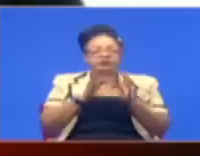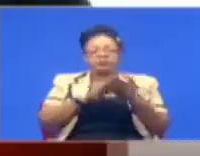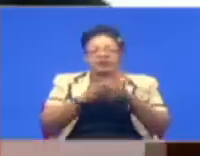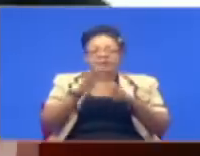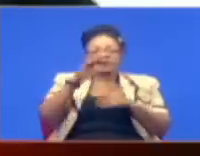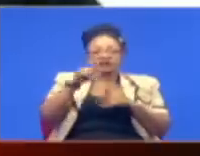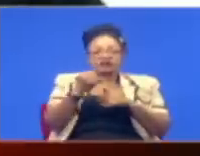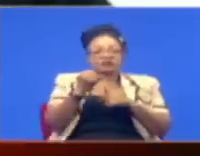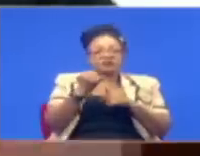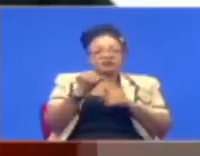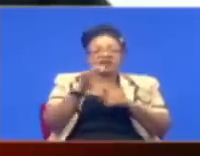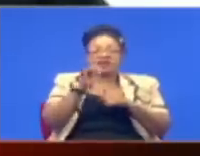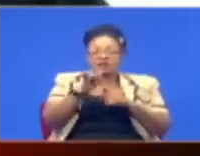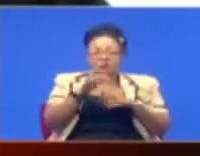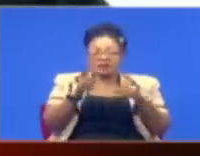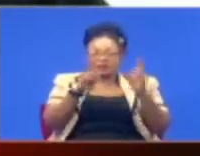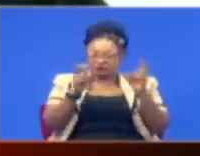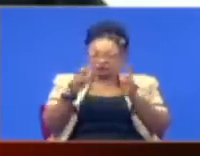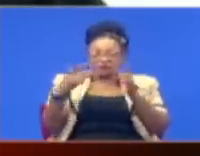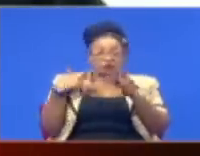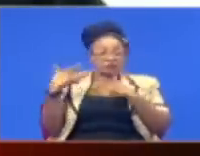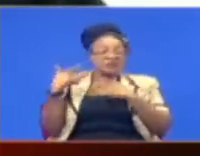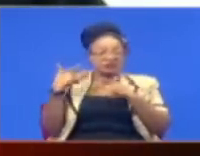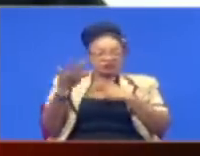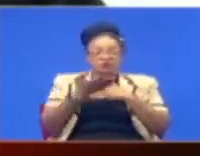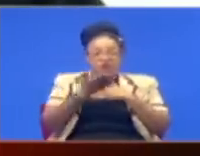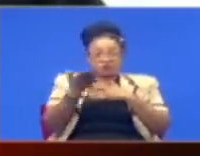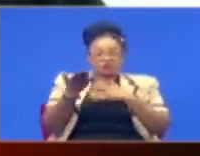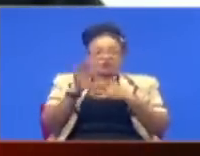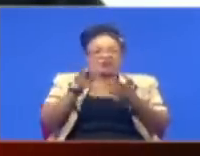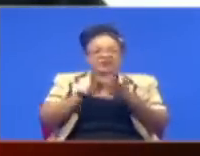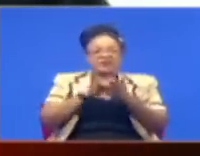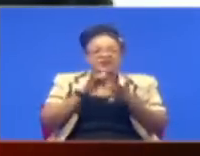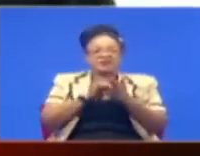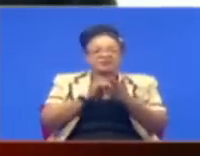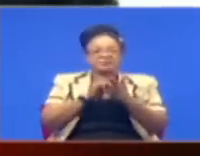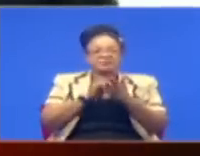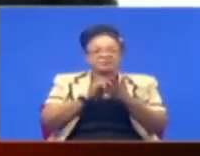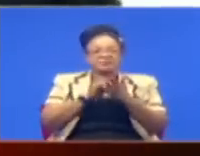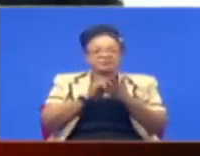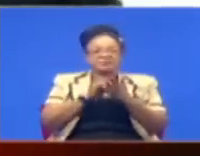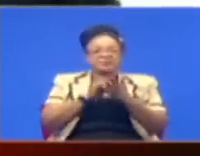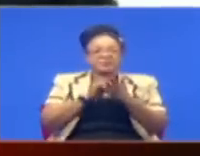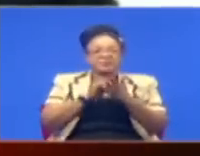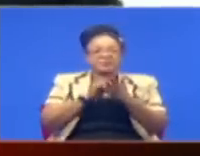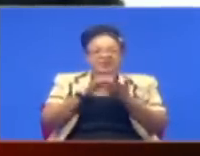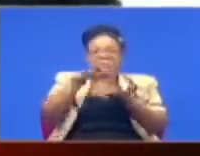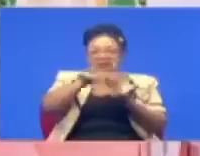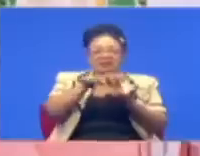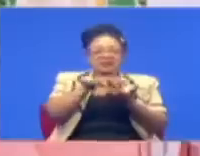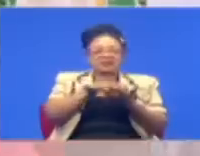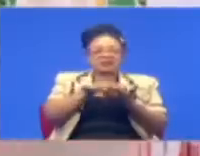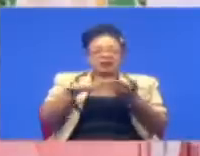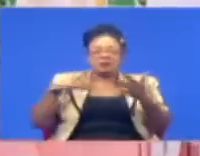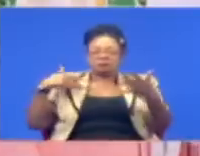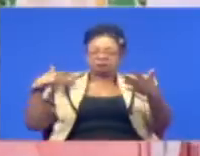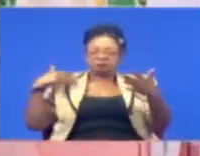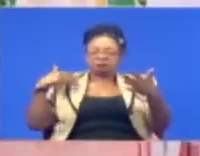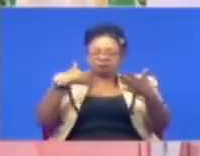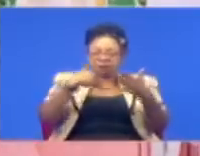Chief Justice, that would be an issue for concern to you, that an extradition case running through the